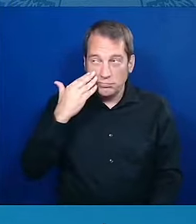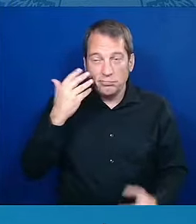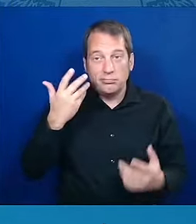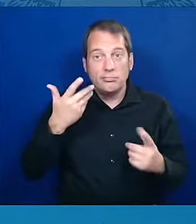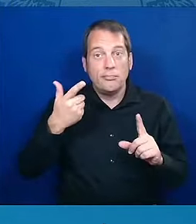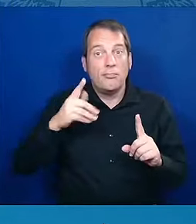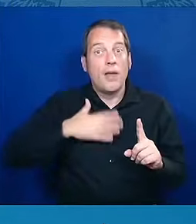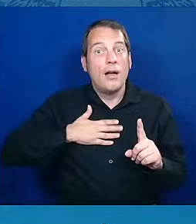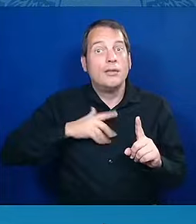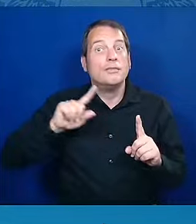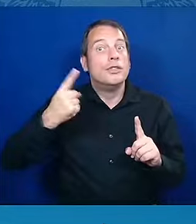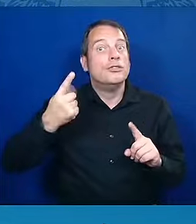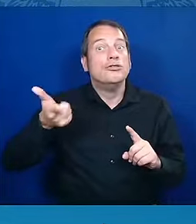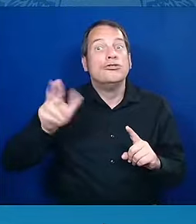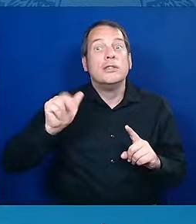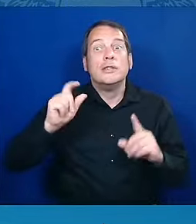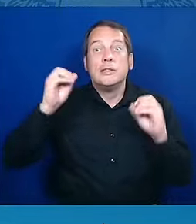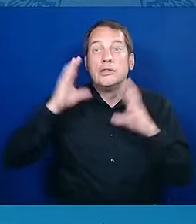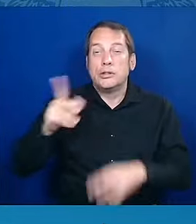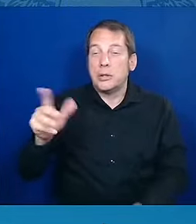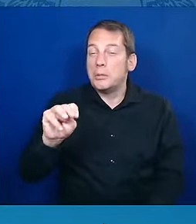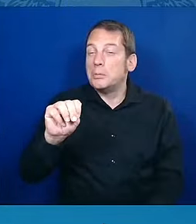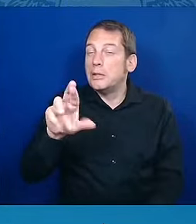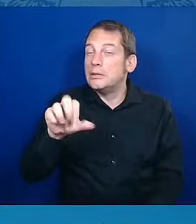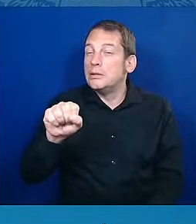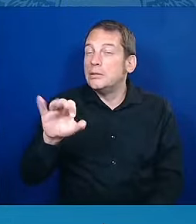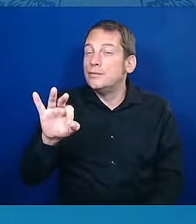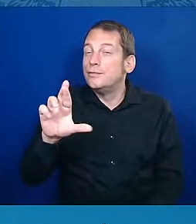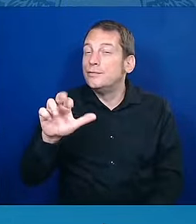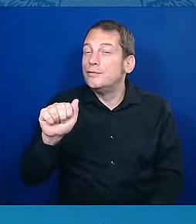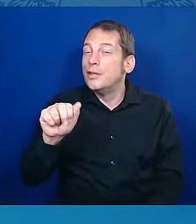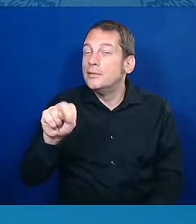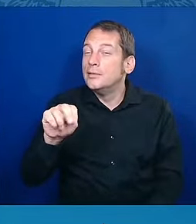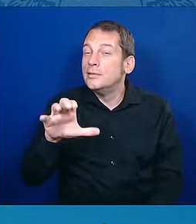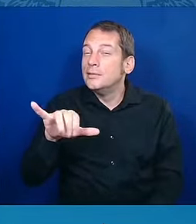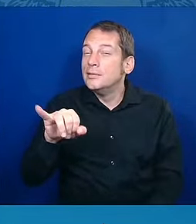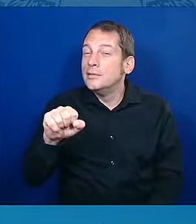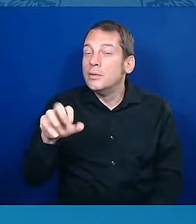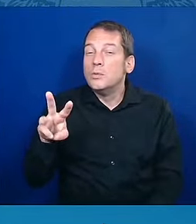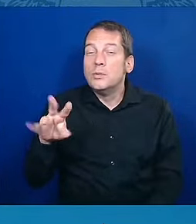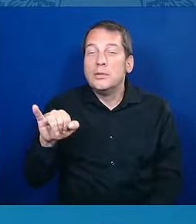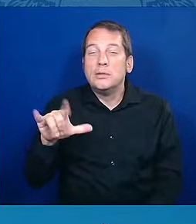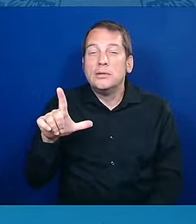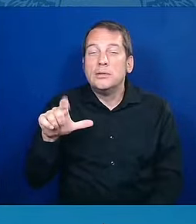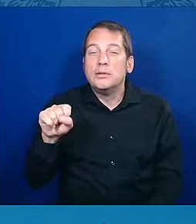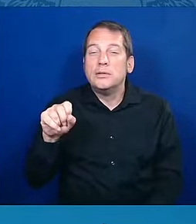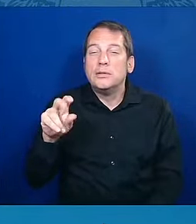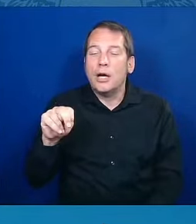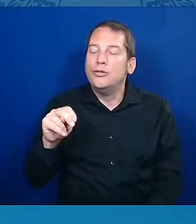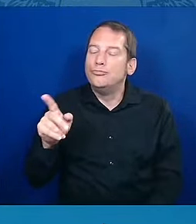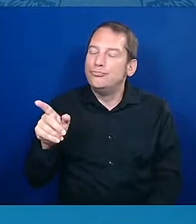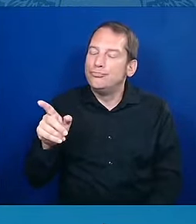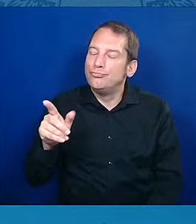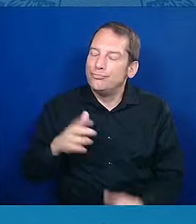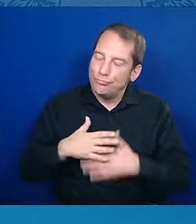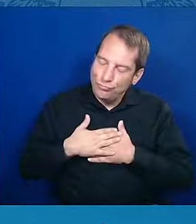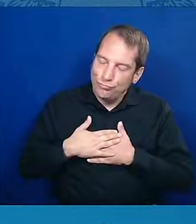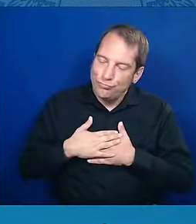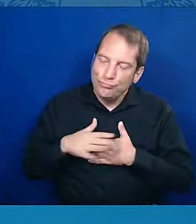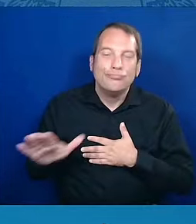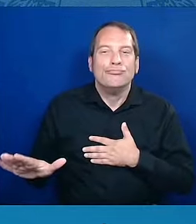soul, taught me and educated me and encouraged me and inspired